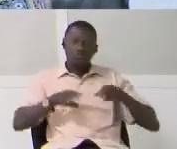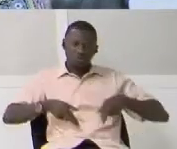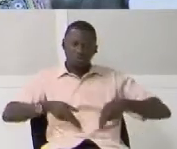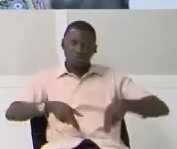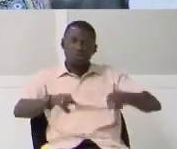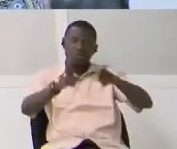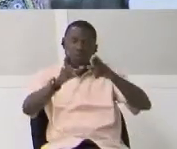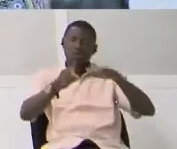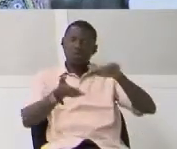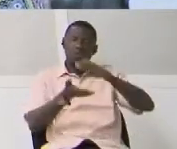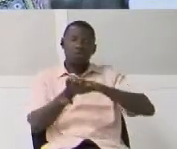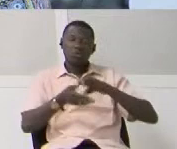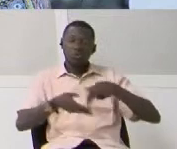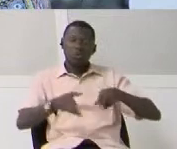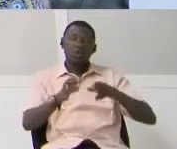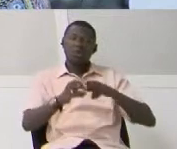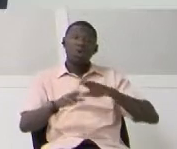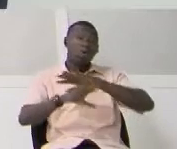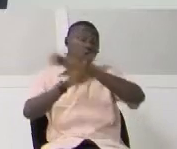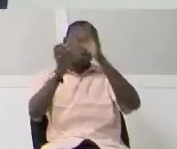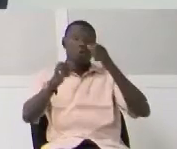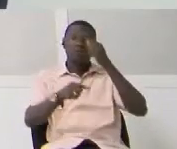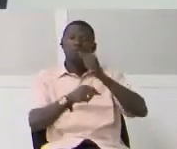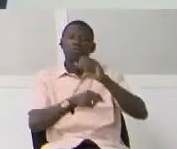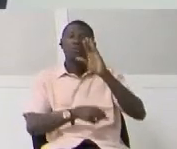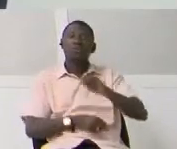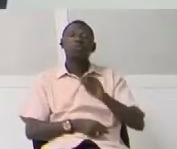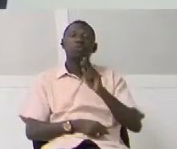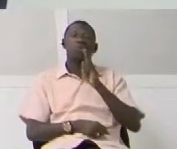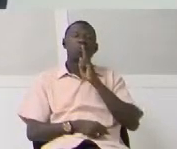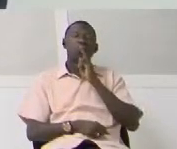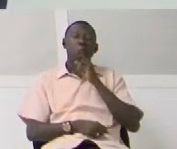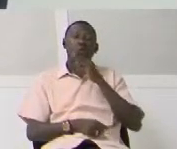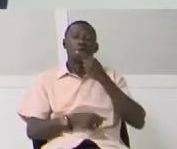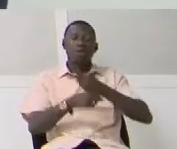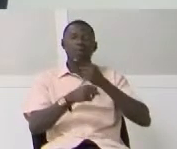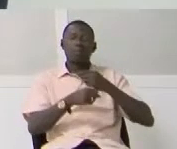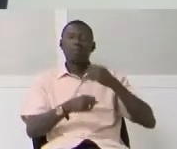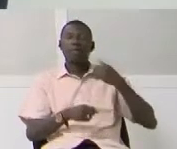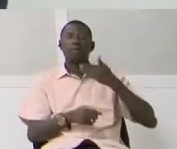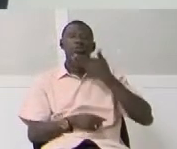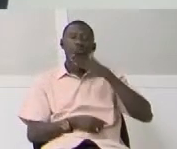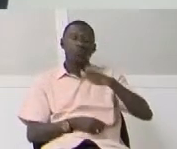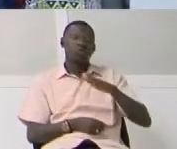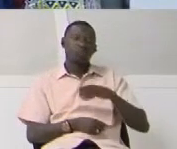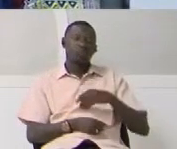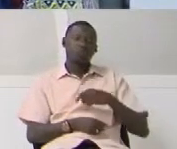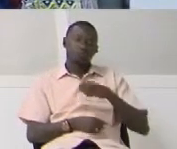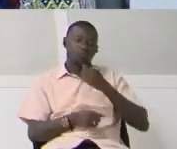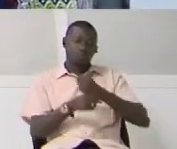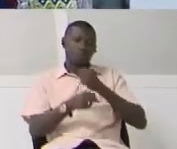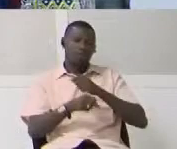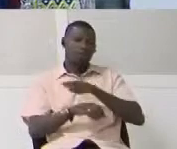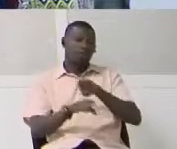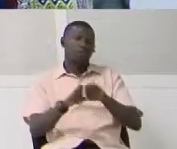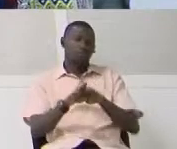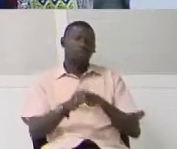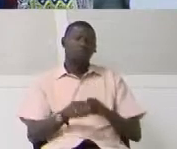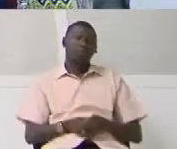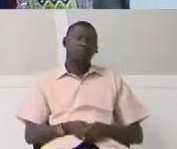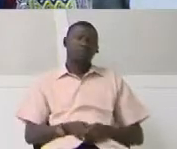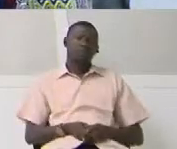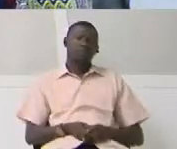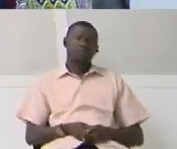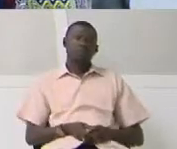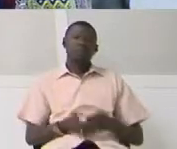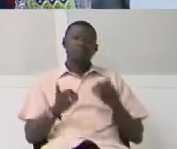Gambian colleague, and all that was done by Gambians. So right now, my create a skill center. I